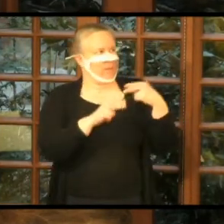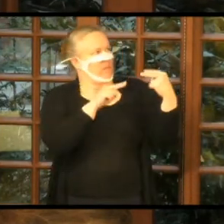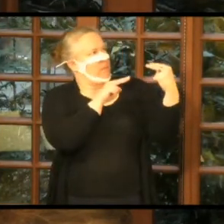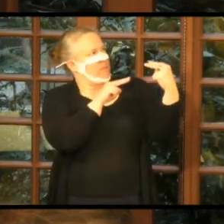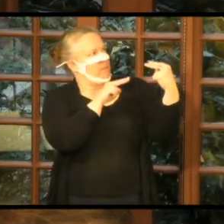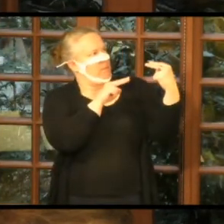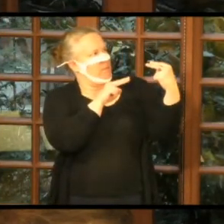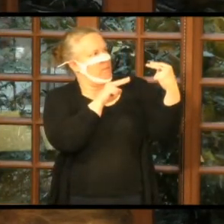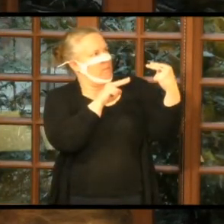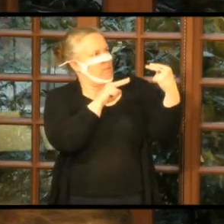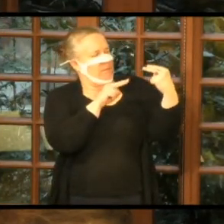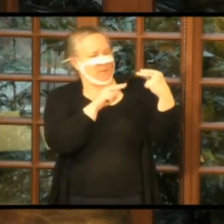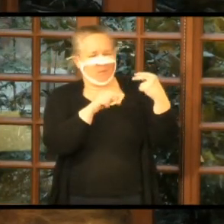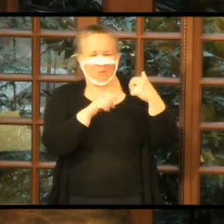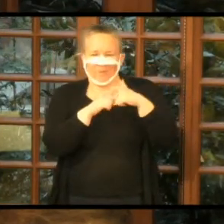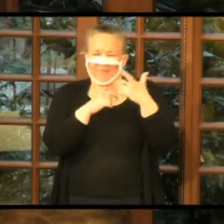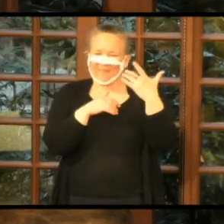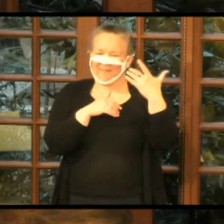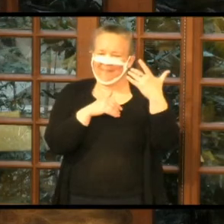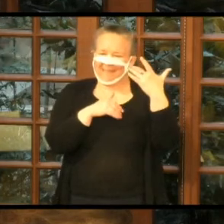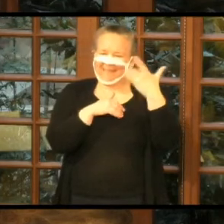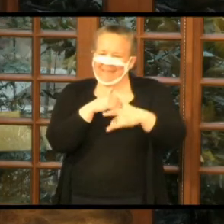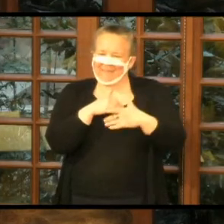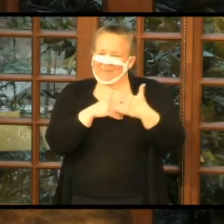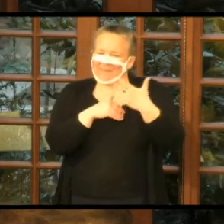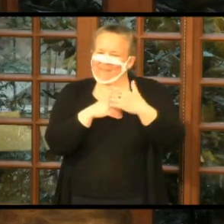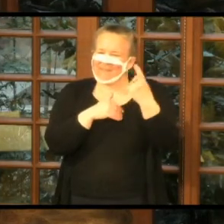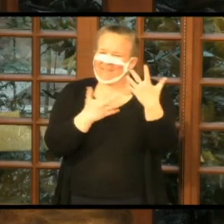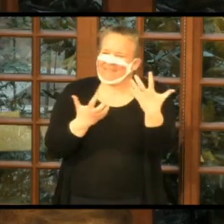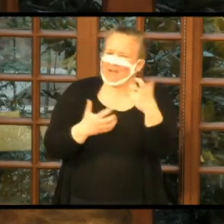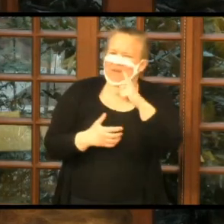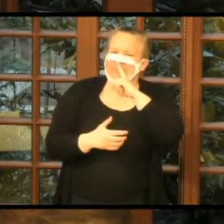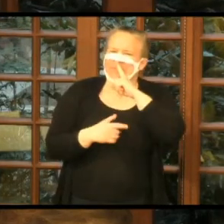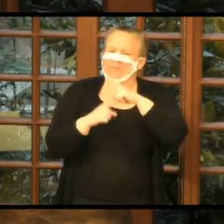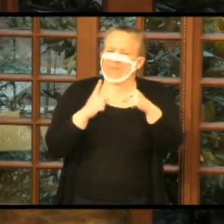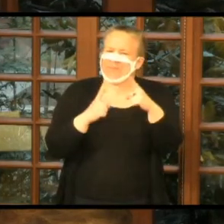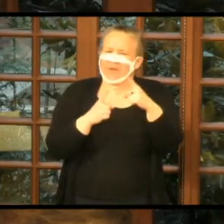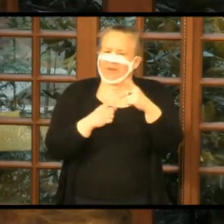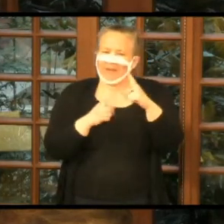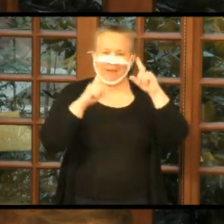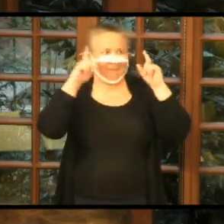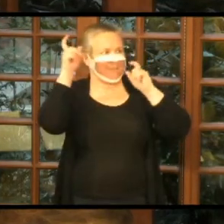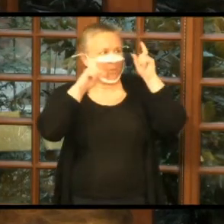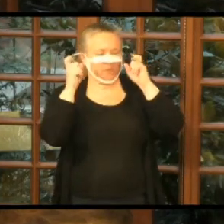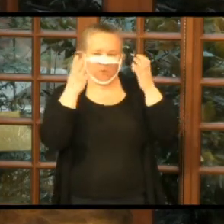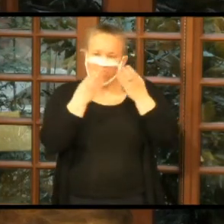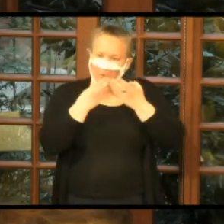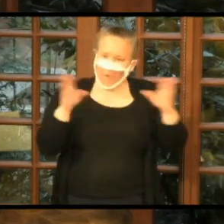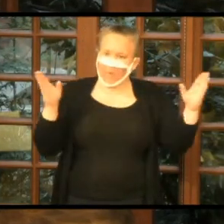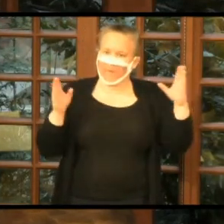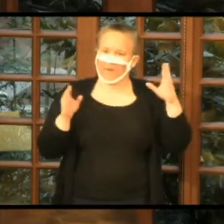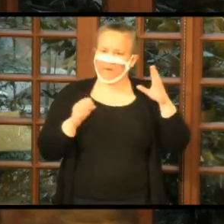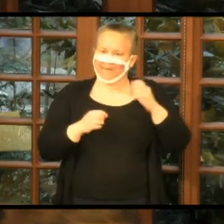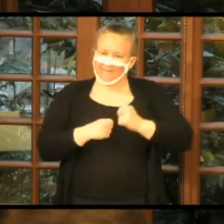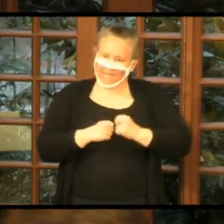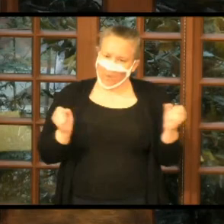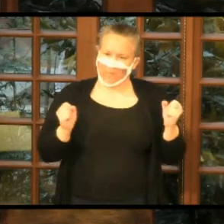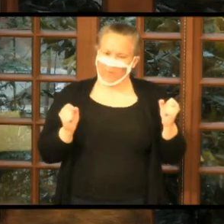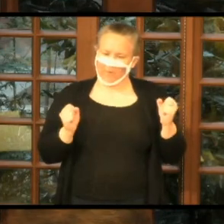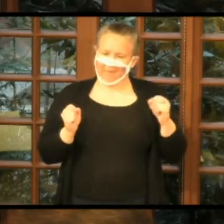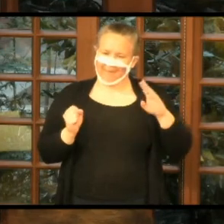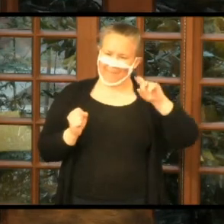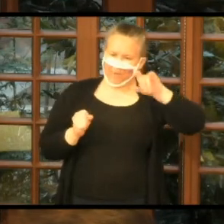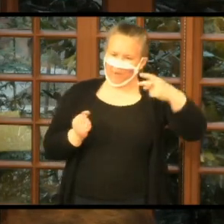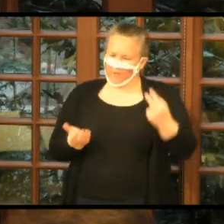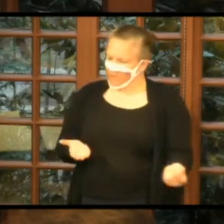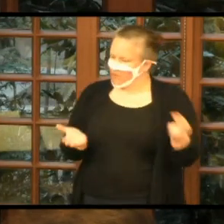such naked, well, naked something, not desire, but an expression so open and vulnerable that Meredith stood up